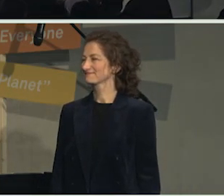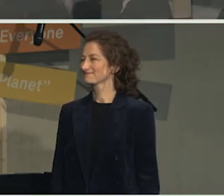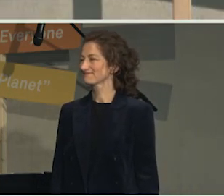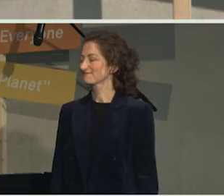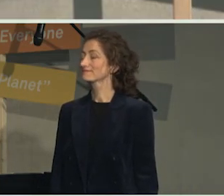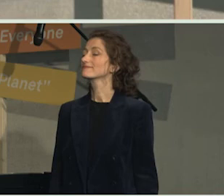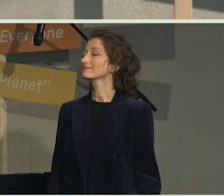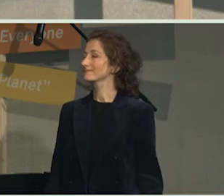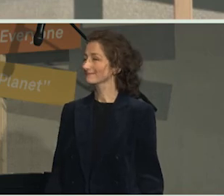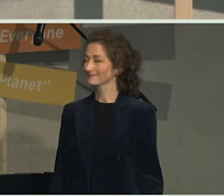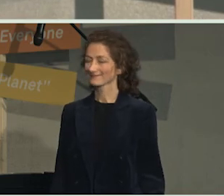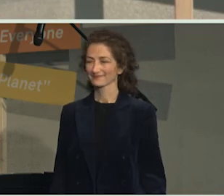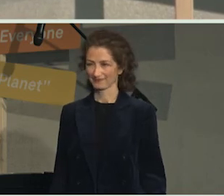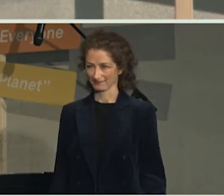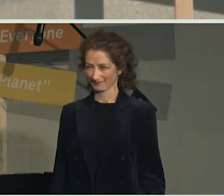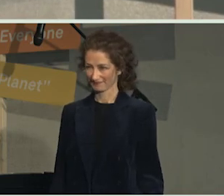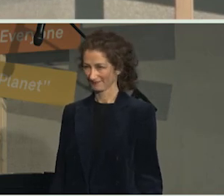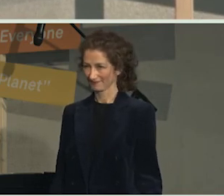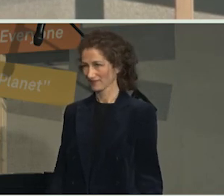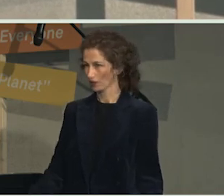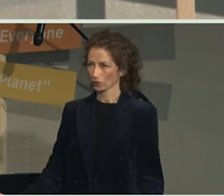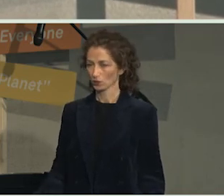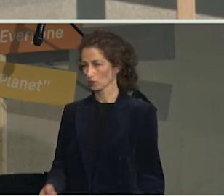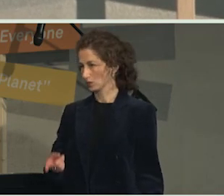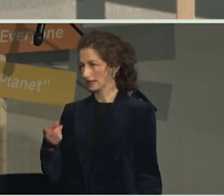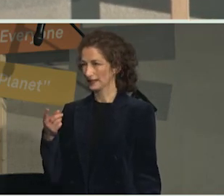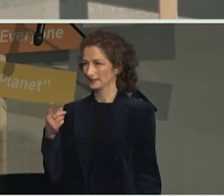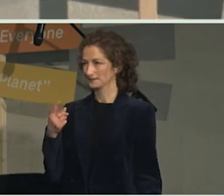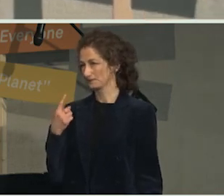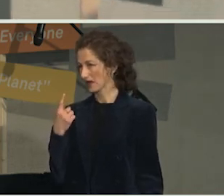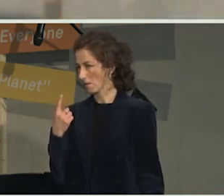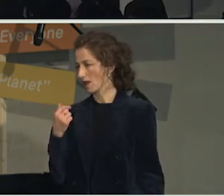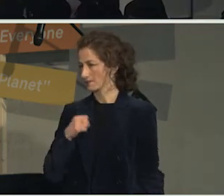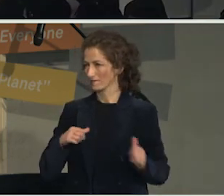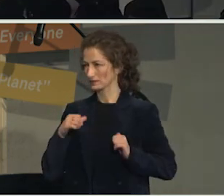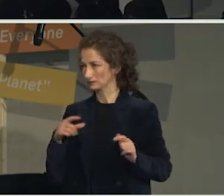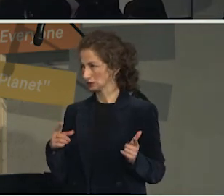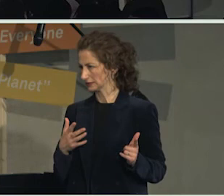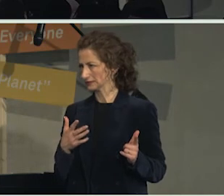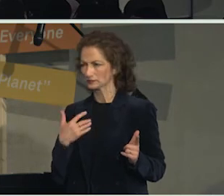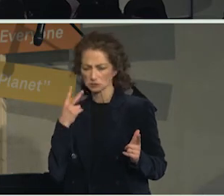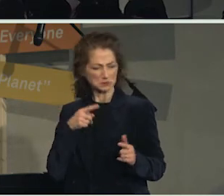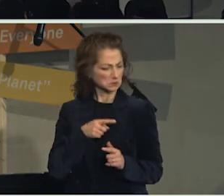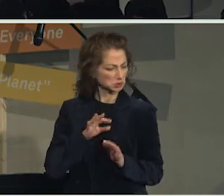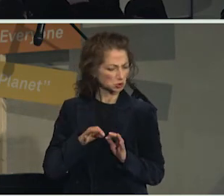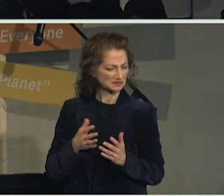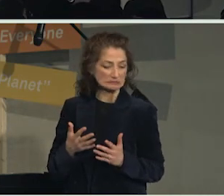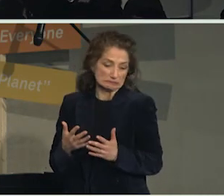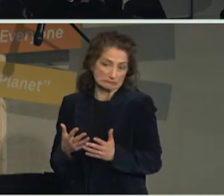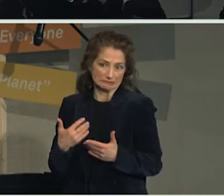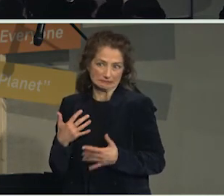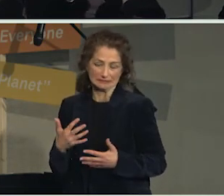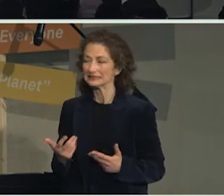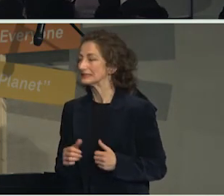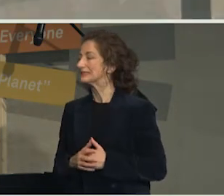Okay, so we have one more. We have like a lit performance. I want to see what you guys are playing. Okay, I don't read music, so I don't know what